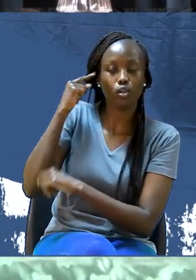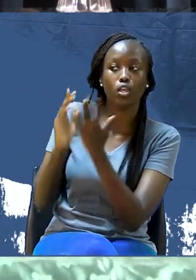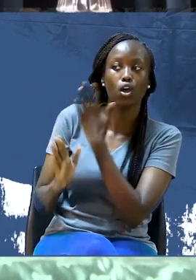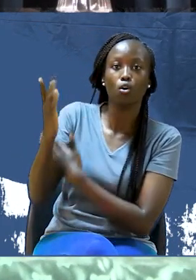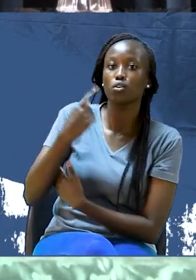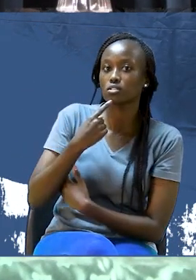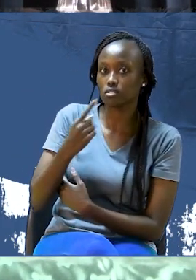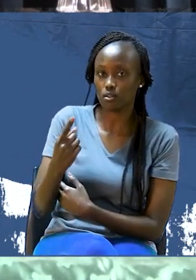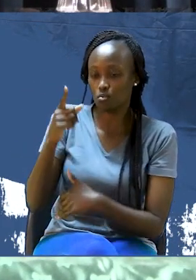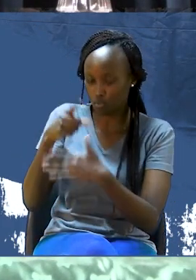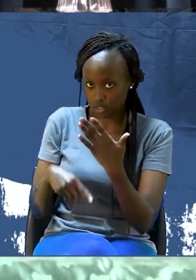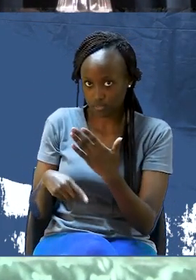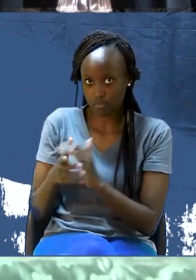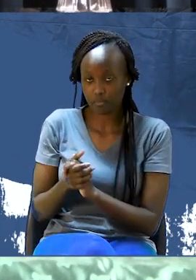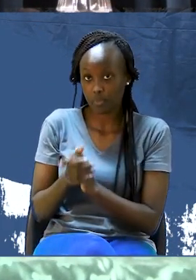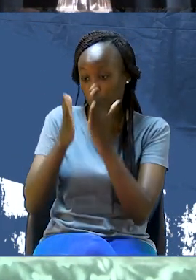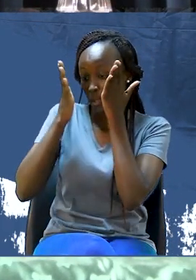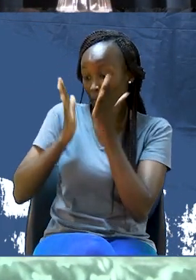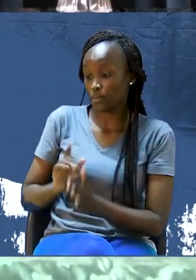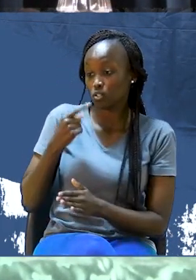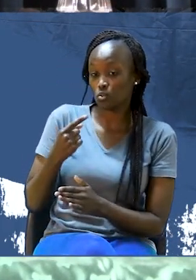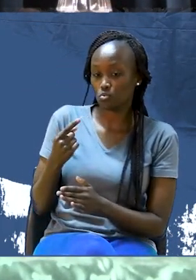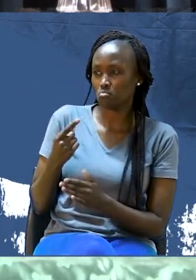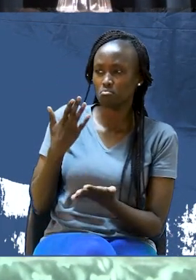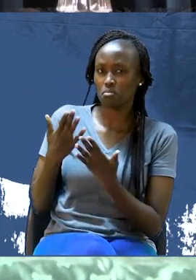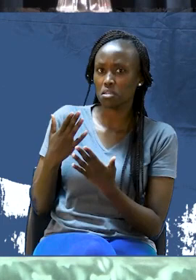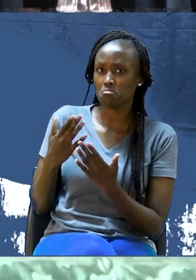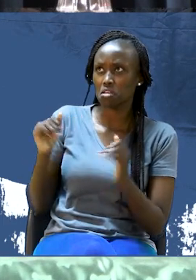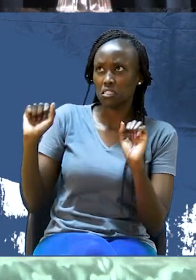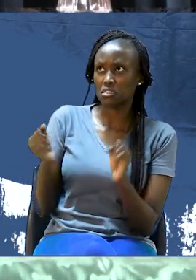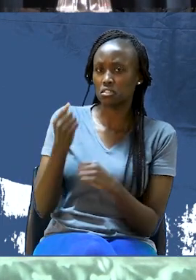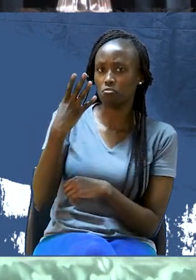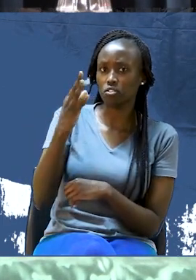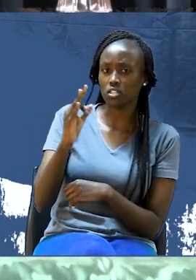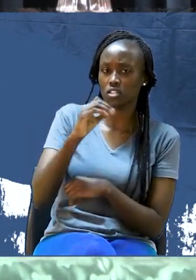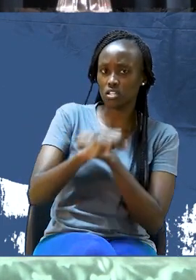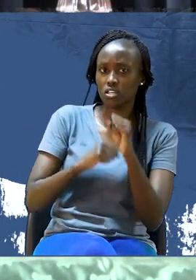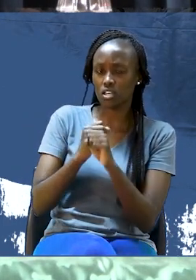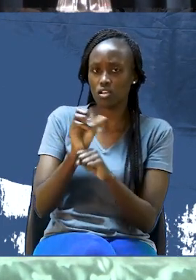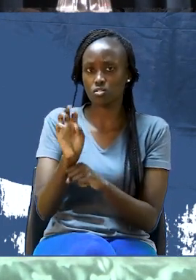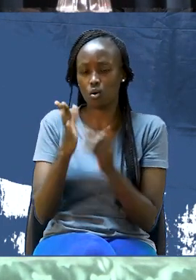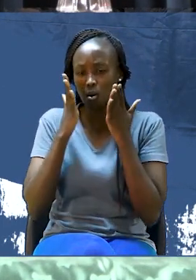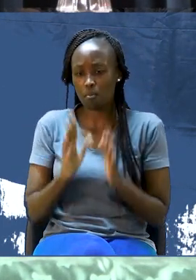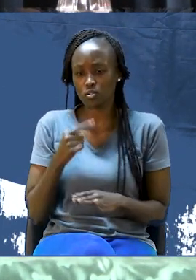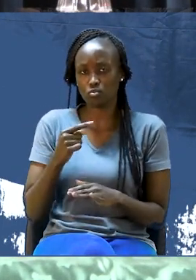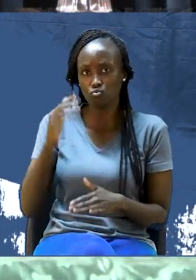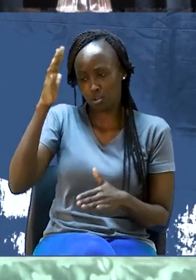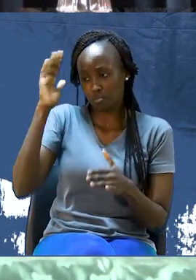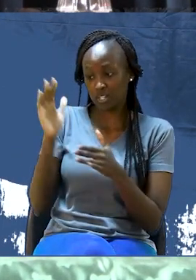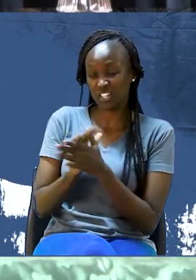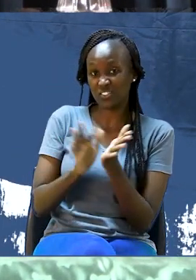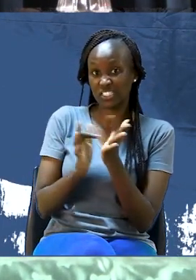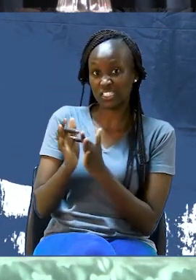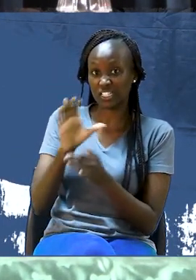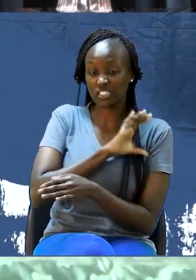hear God's word speak to us. The person who has been in the Lord for 43 years and the new believer who just got saved last week, we